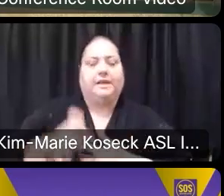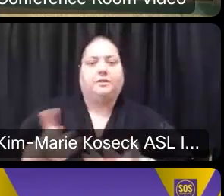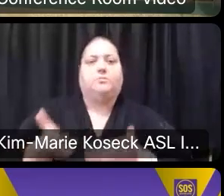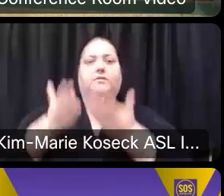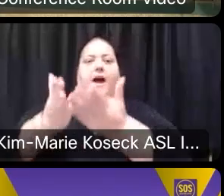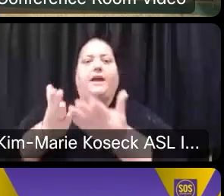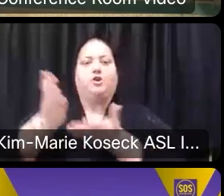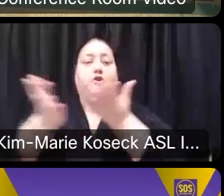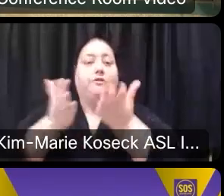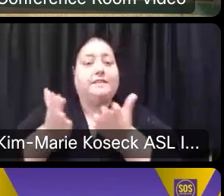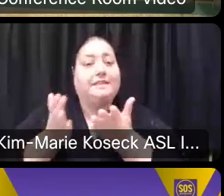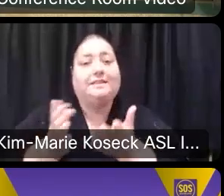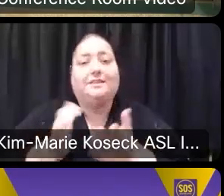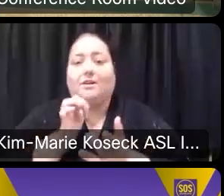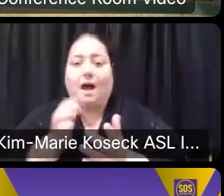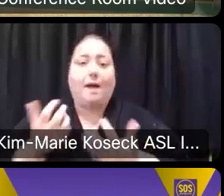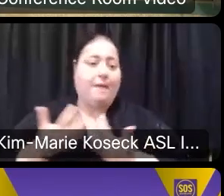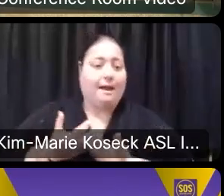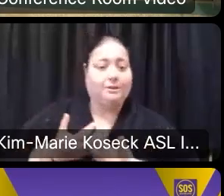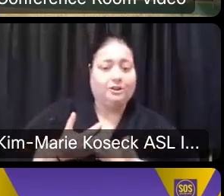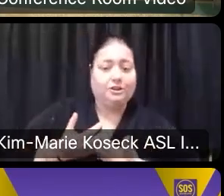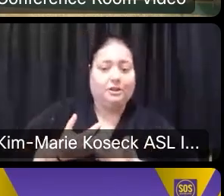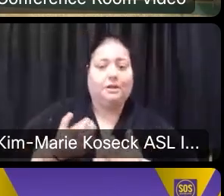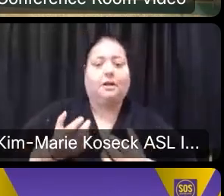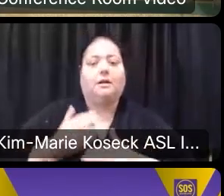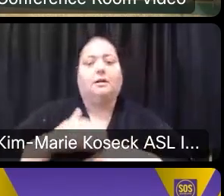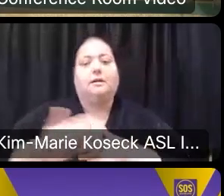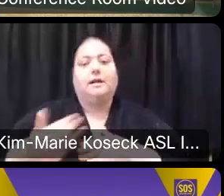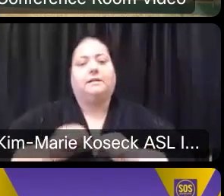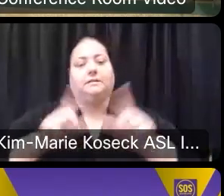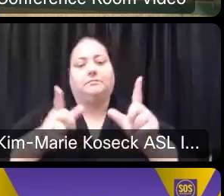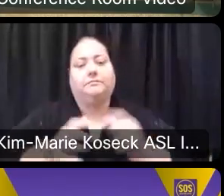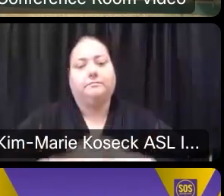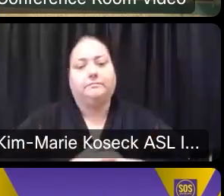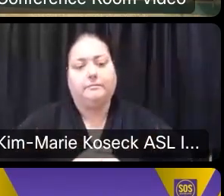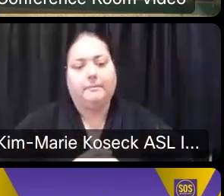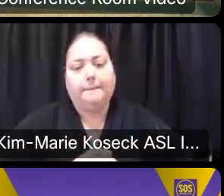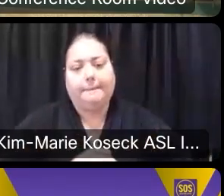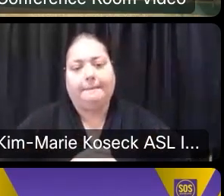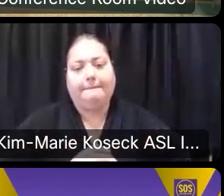we've discussed, and other. Next slide, please.